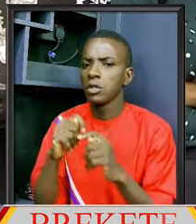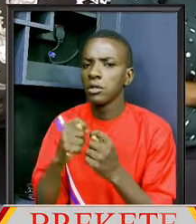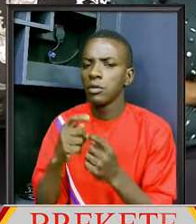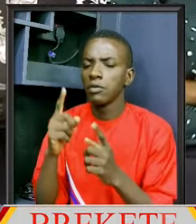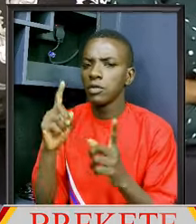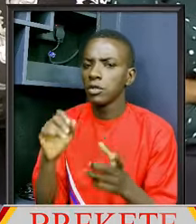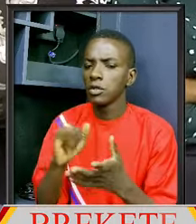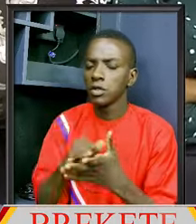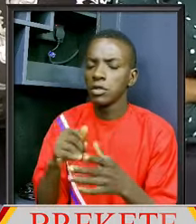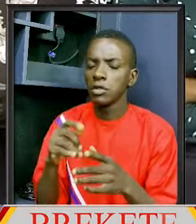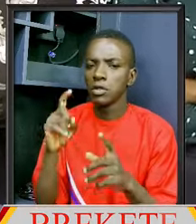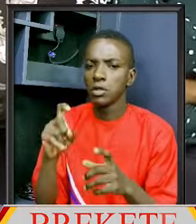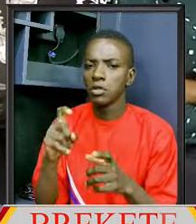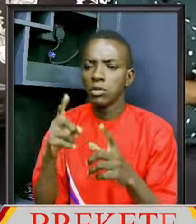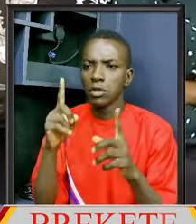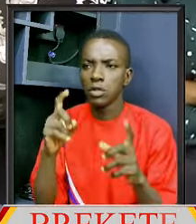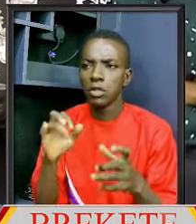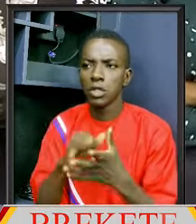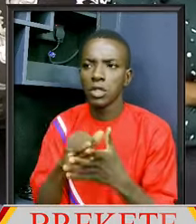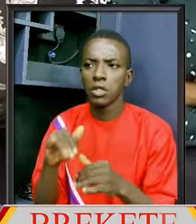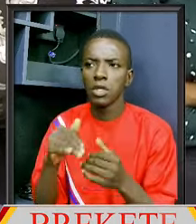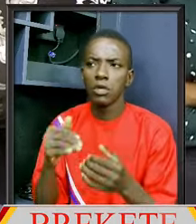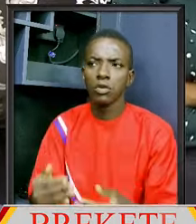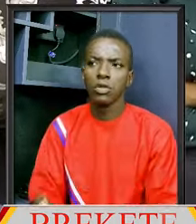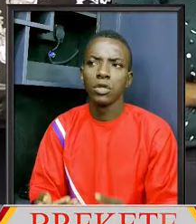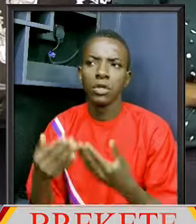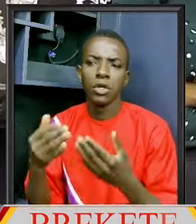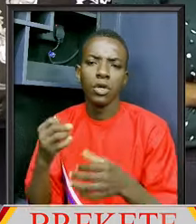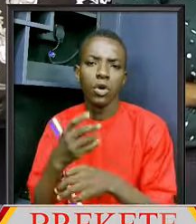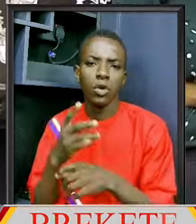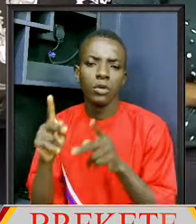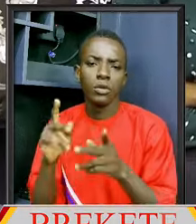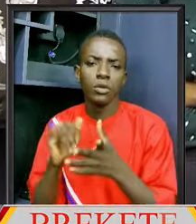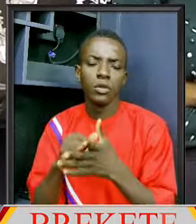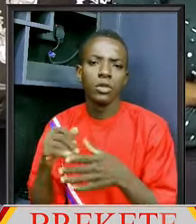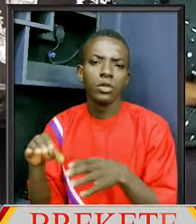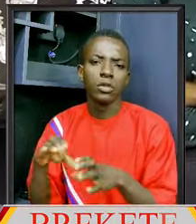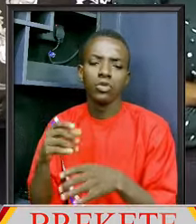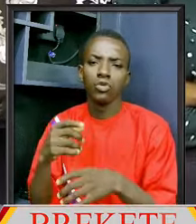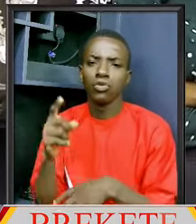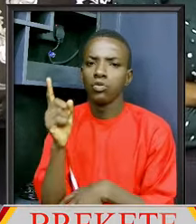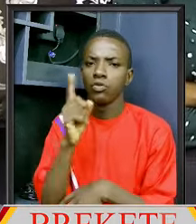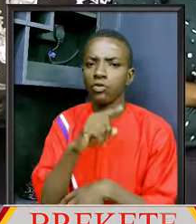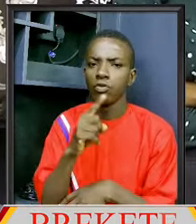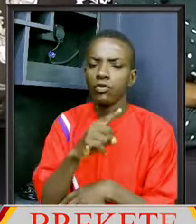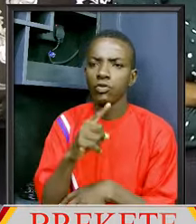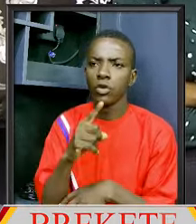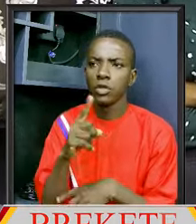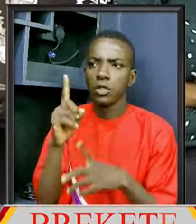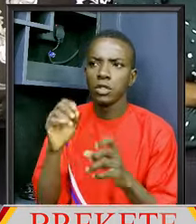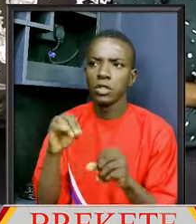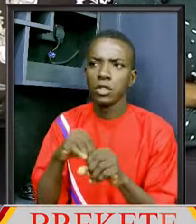to. Now so we also they carry the encourage people when make them they do quackery for our body.